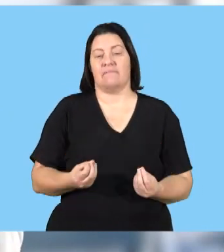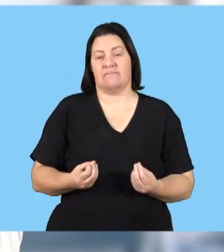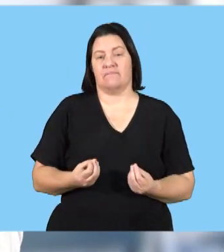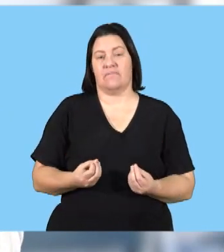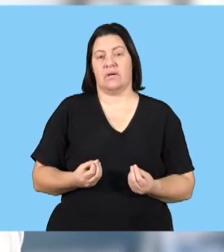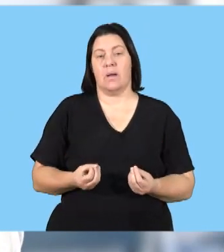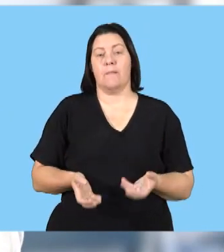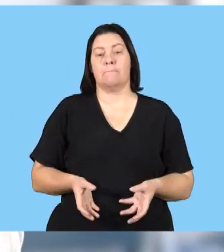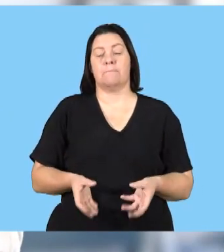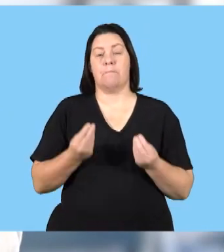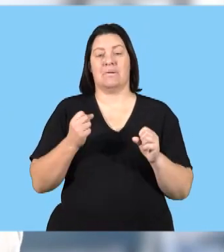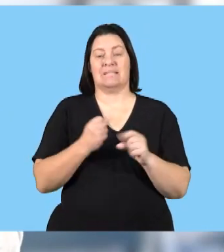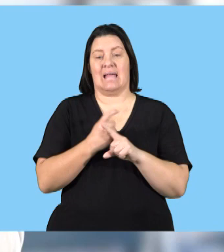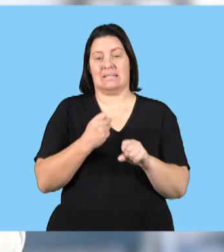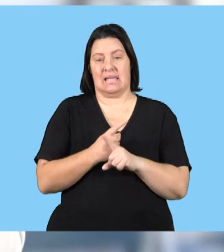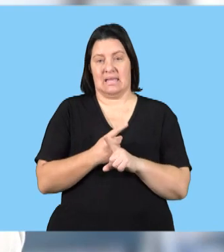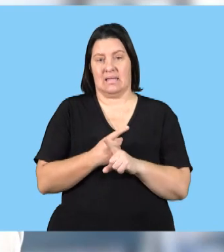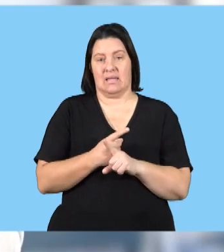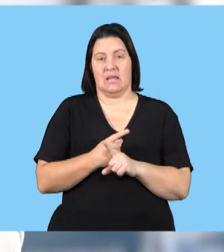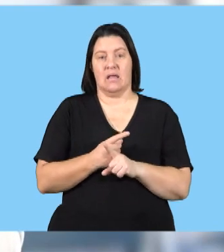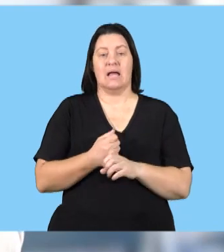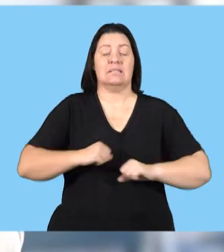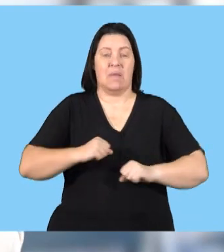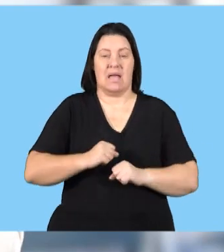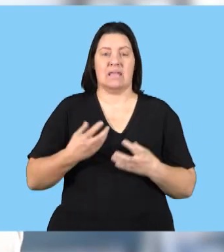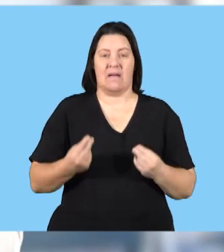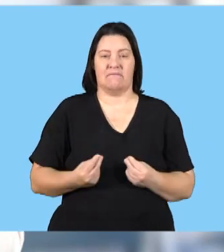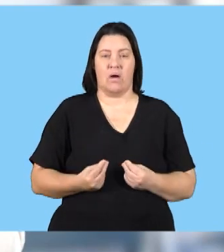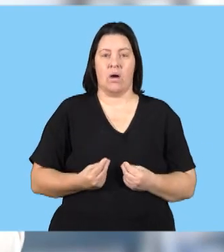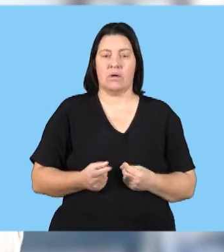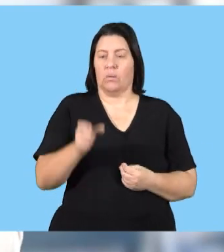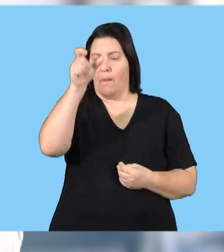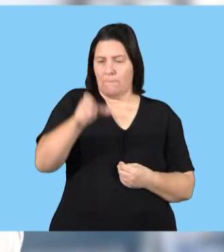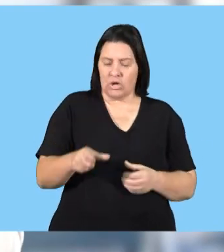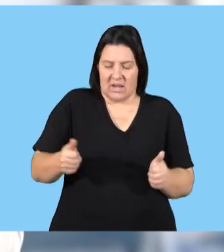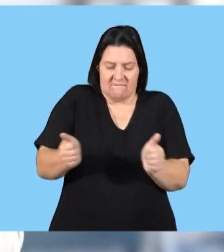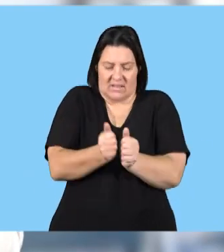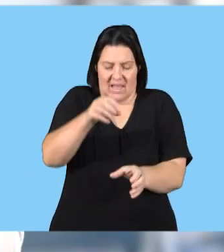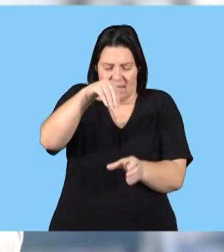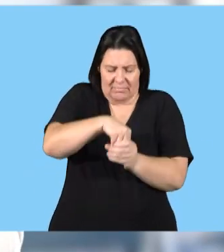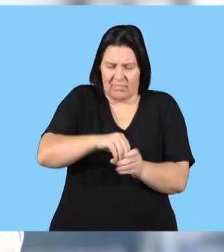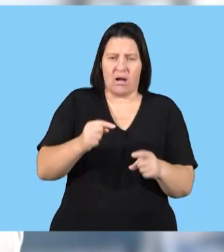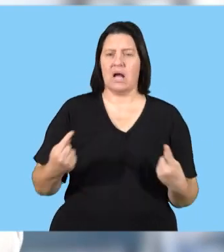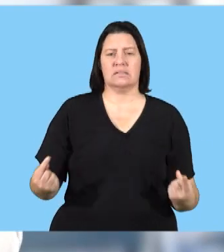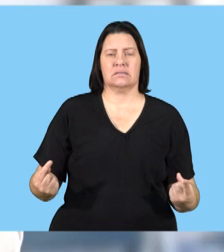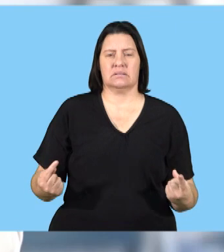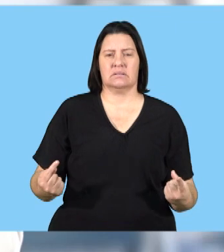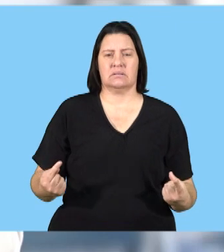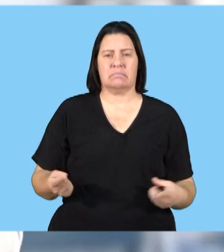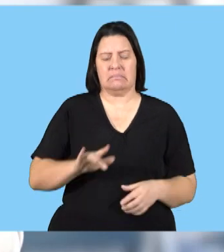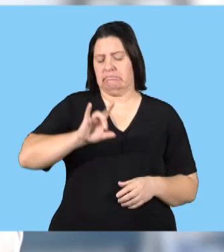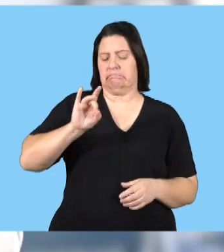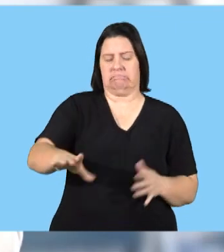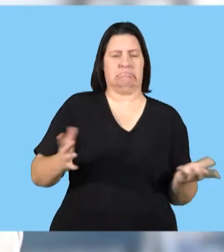to get to a taxi and you find that there's a space left but a human being cannot fit there, so that space is not